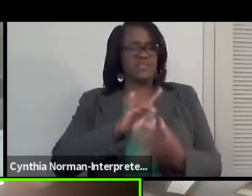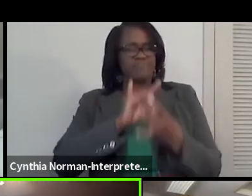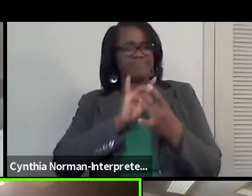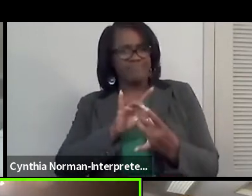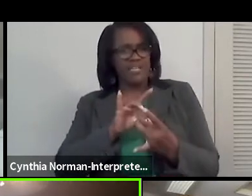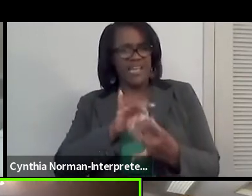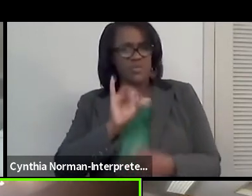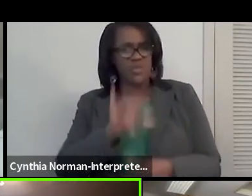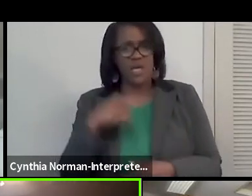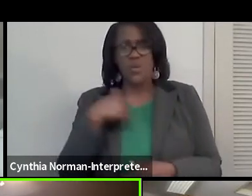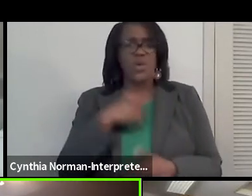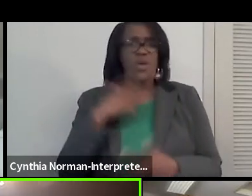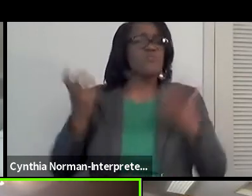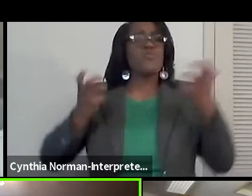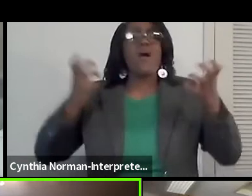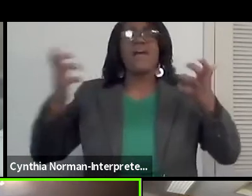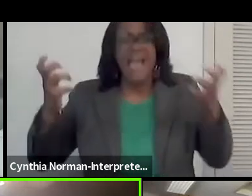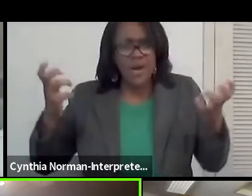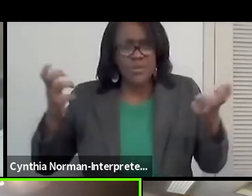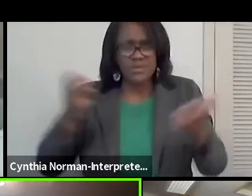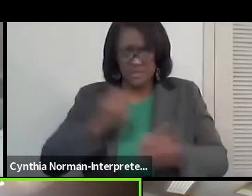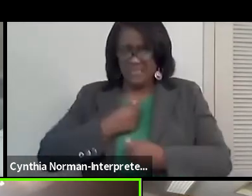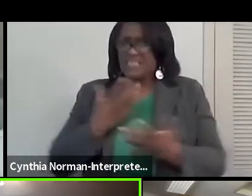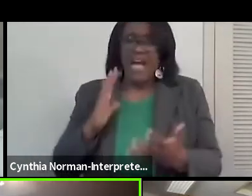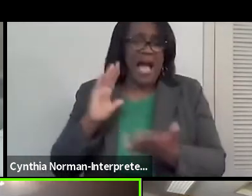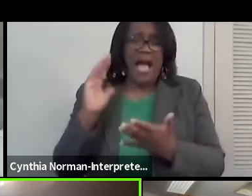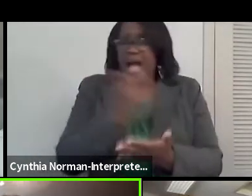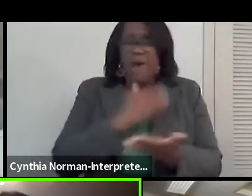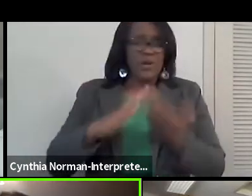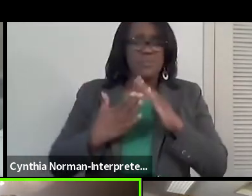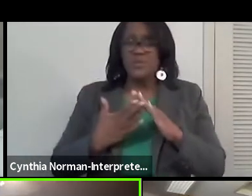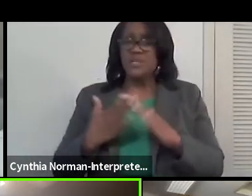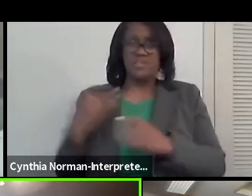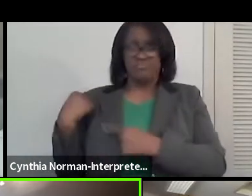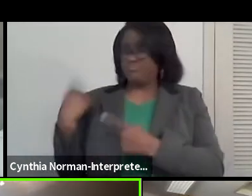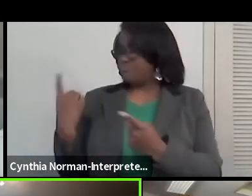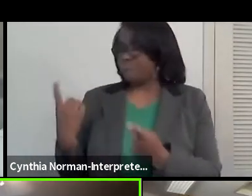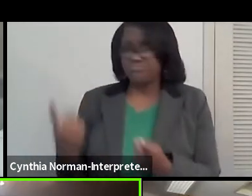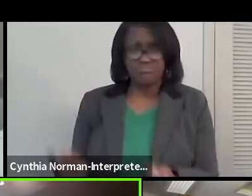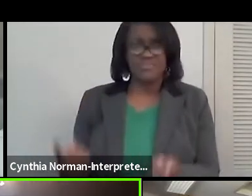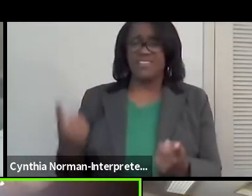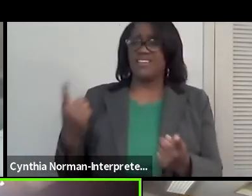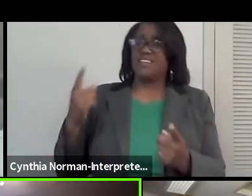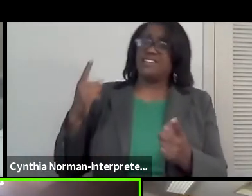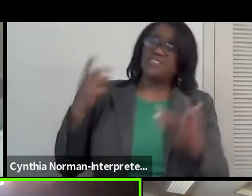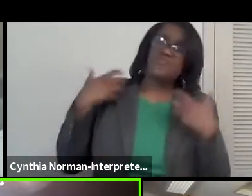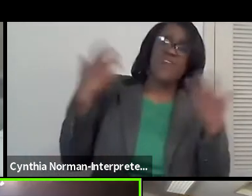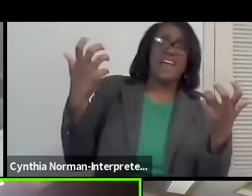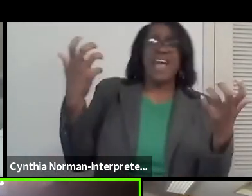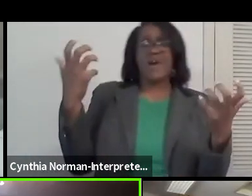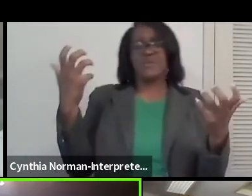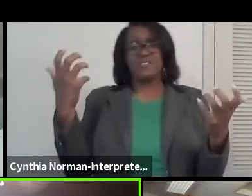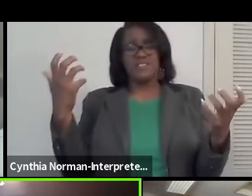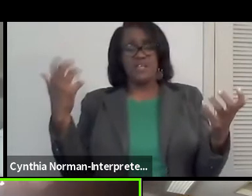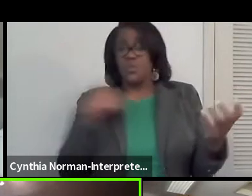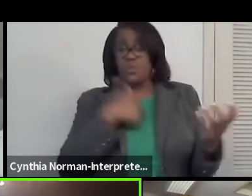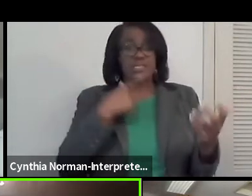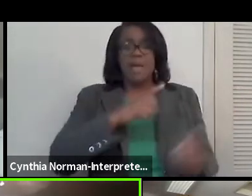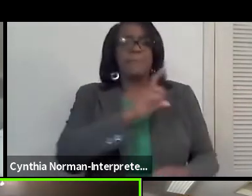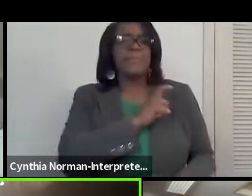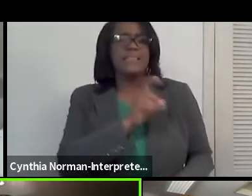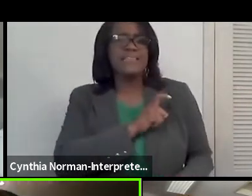are crying out. Our community has been crying out for decades, you know, and we say, you know, the policing in the